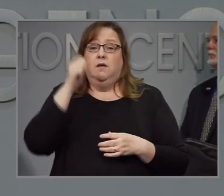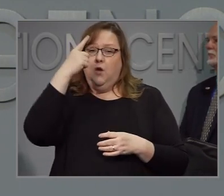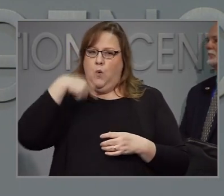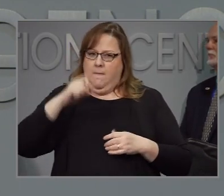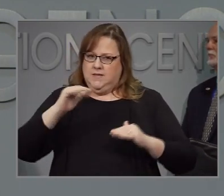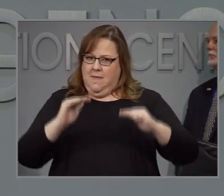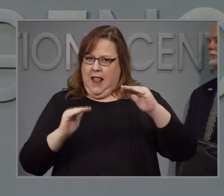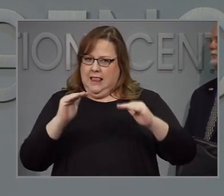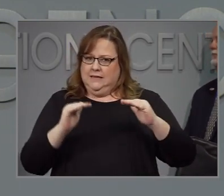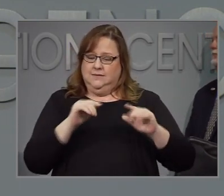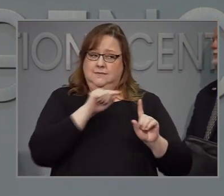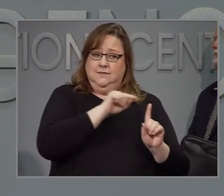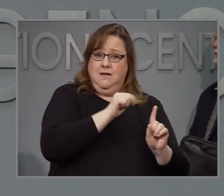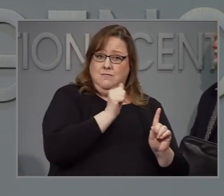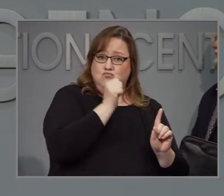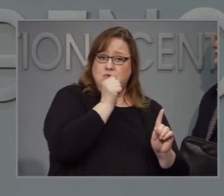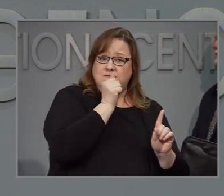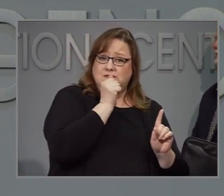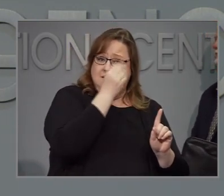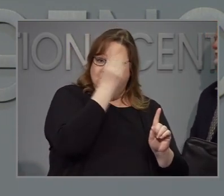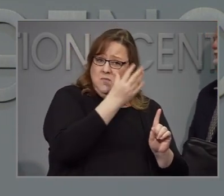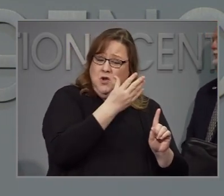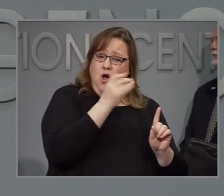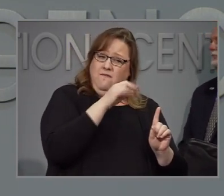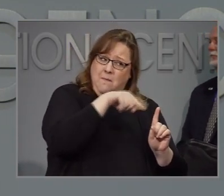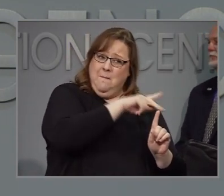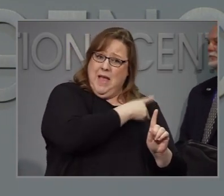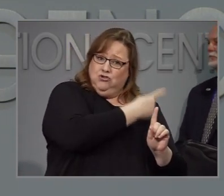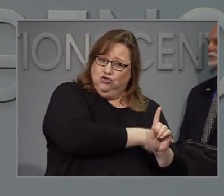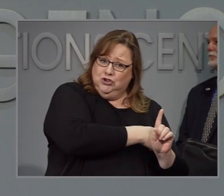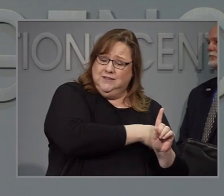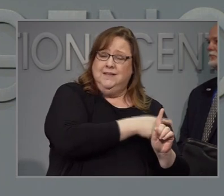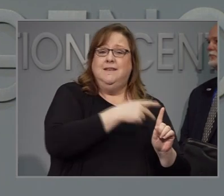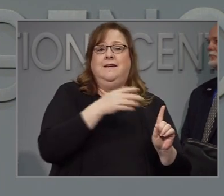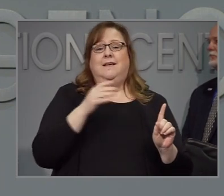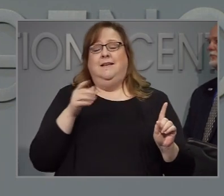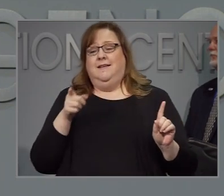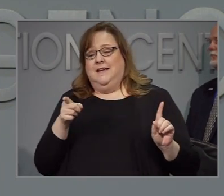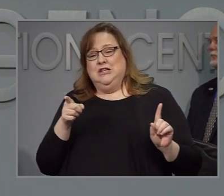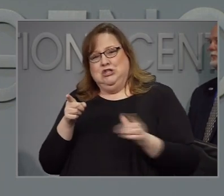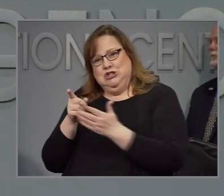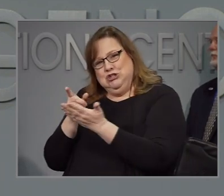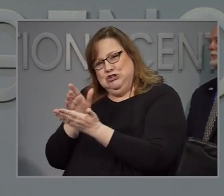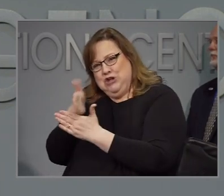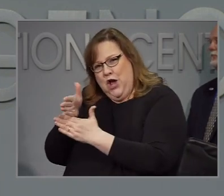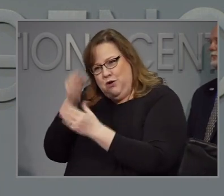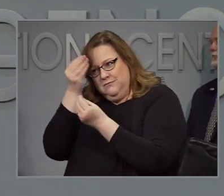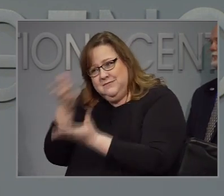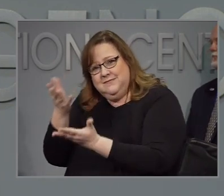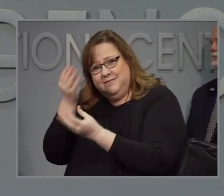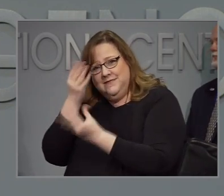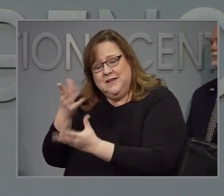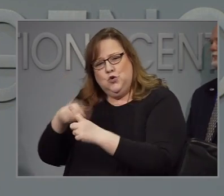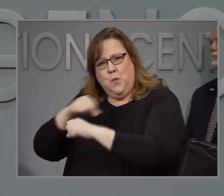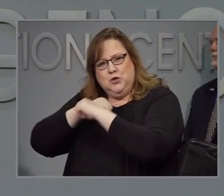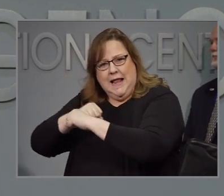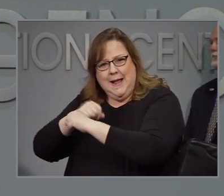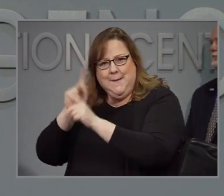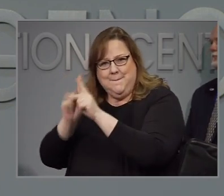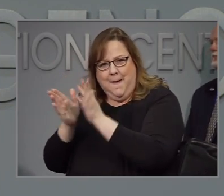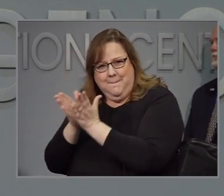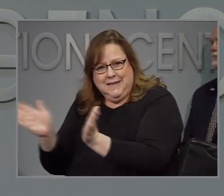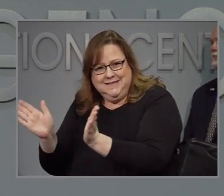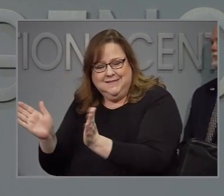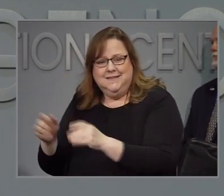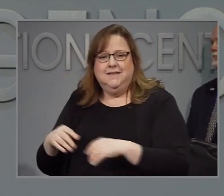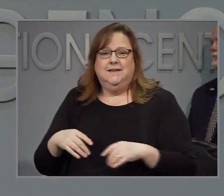privacy and sharing information in order to protect public health. Where we, as well as many other states, have struck